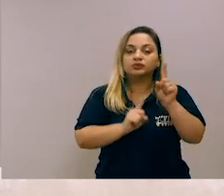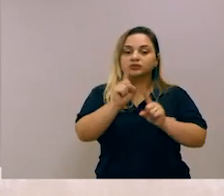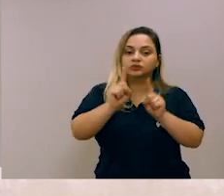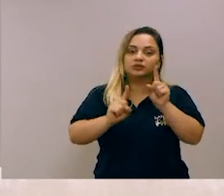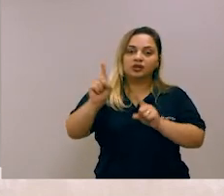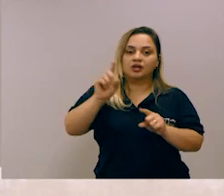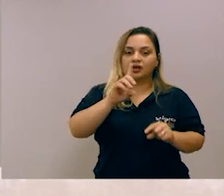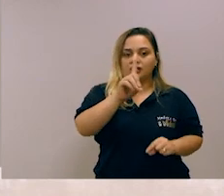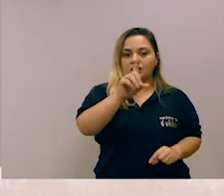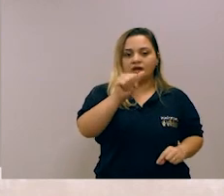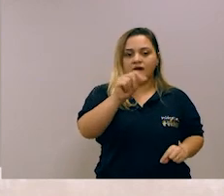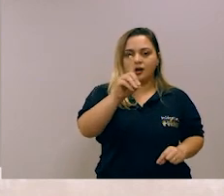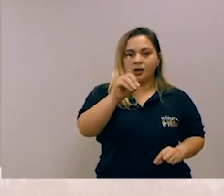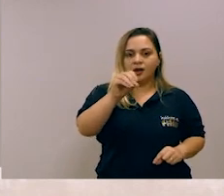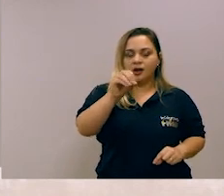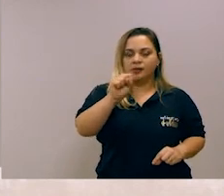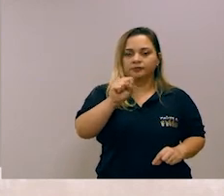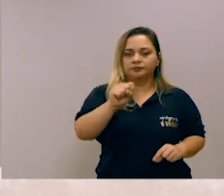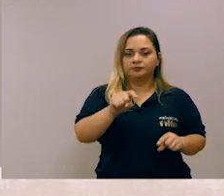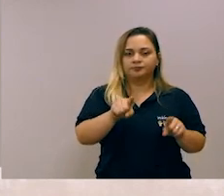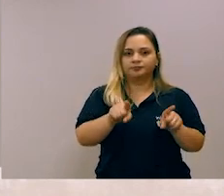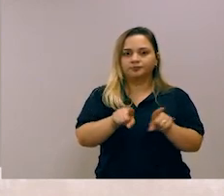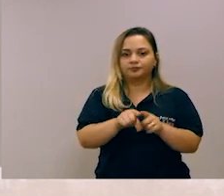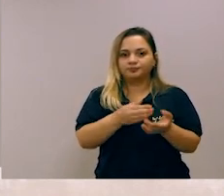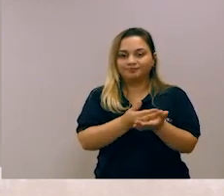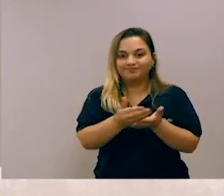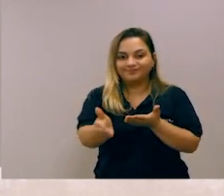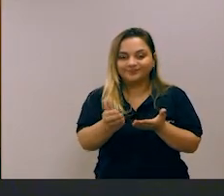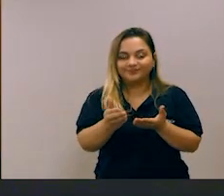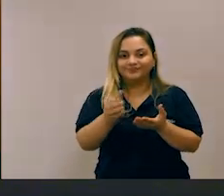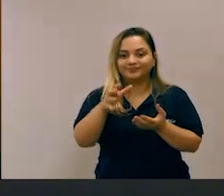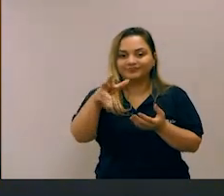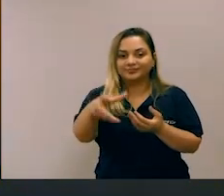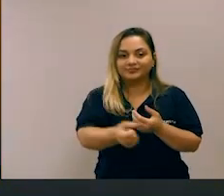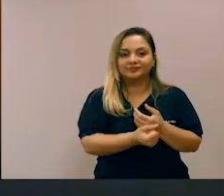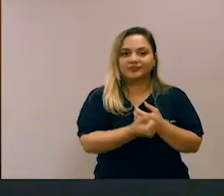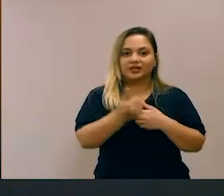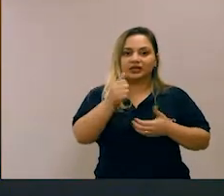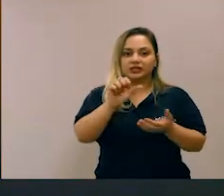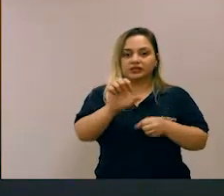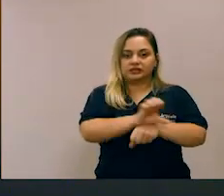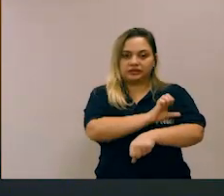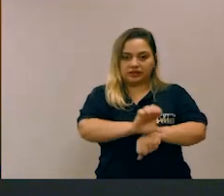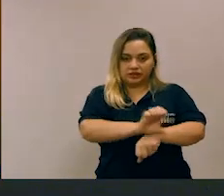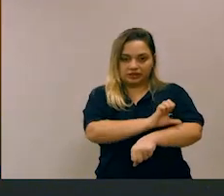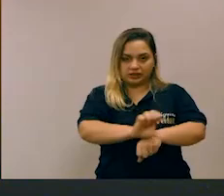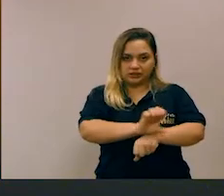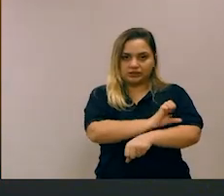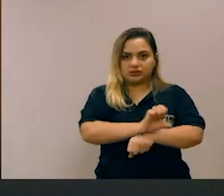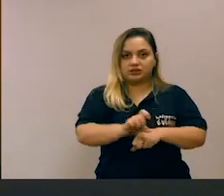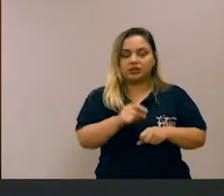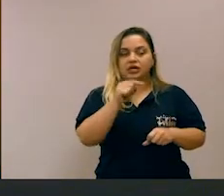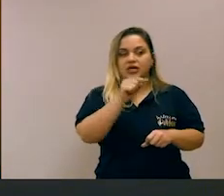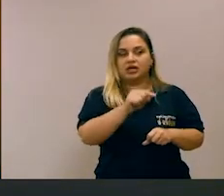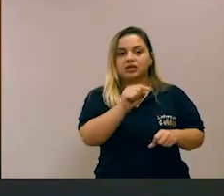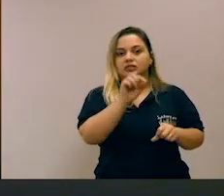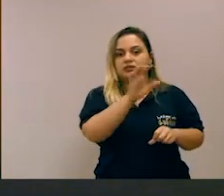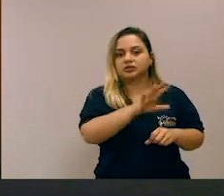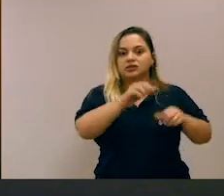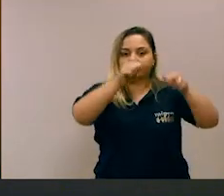we inserted into our systems, and we're going to create maps so that we can establish new strategies. So